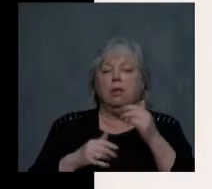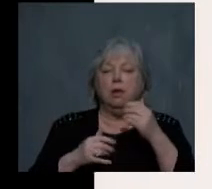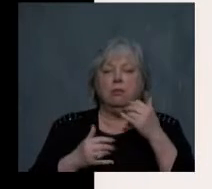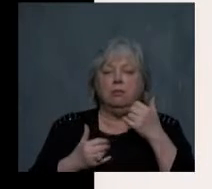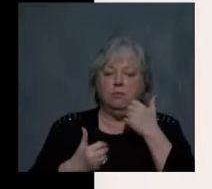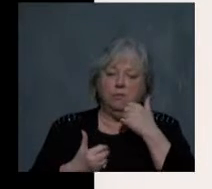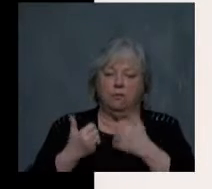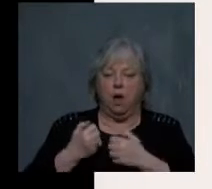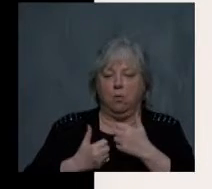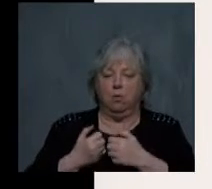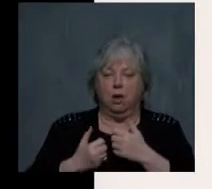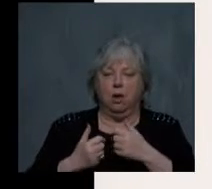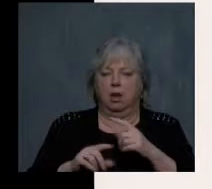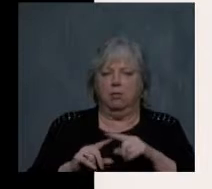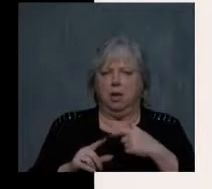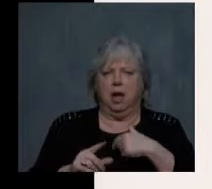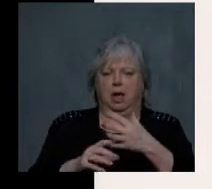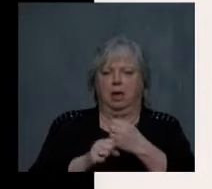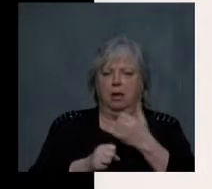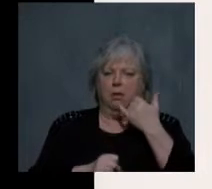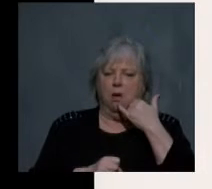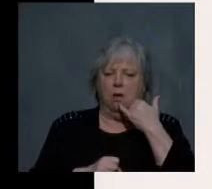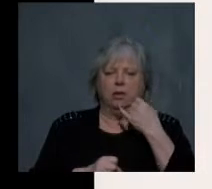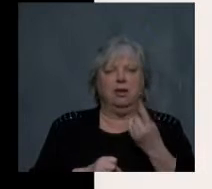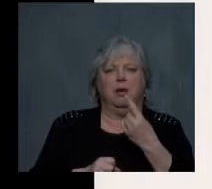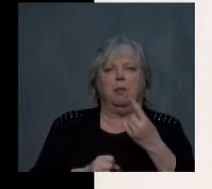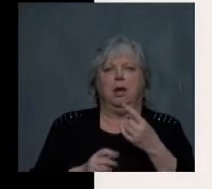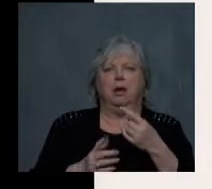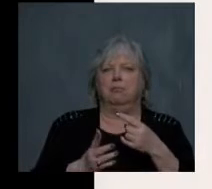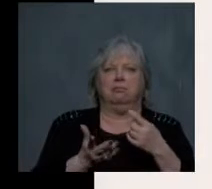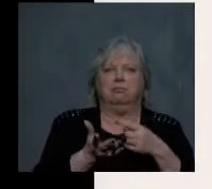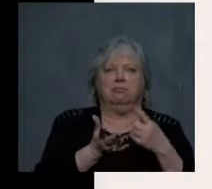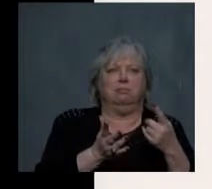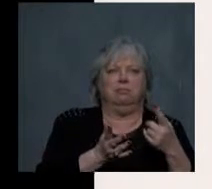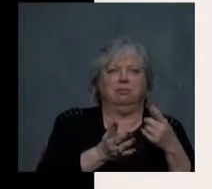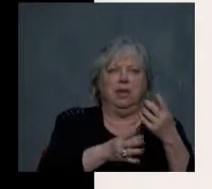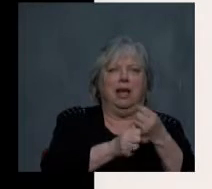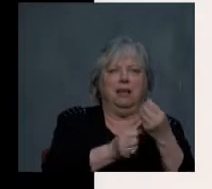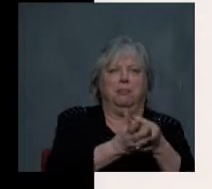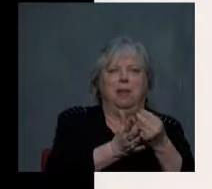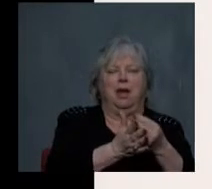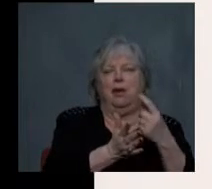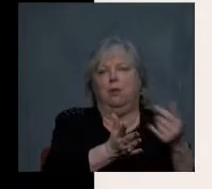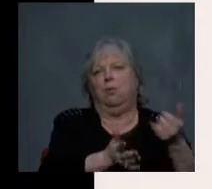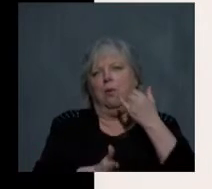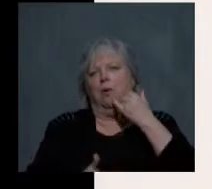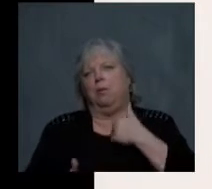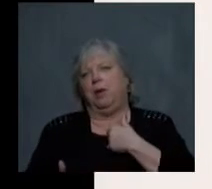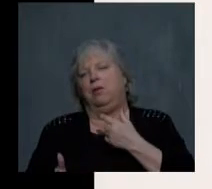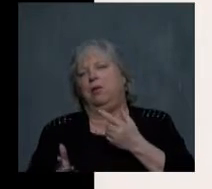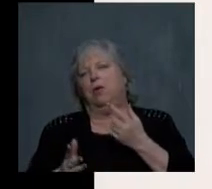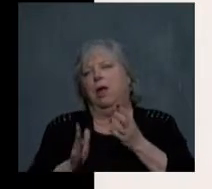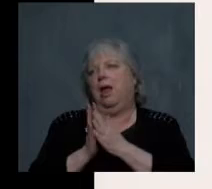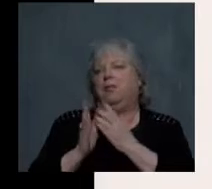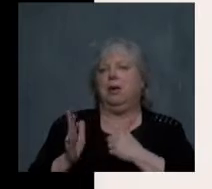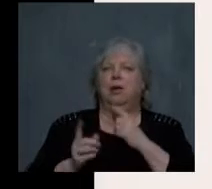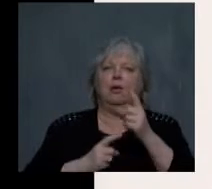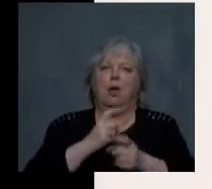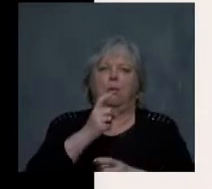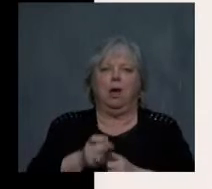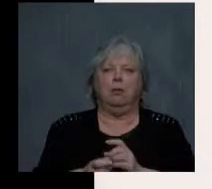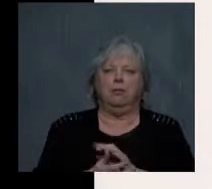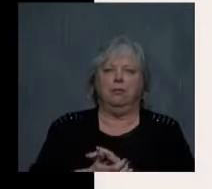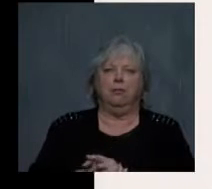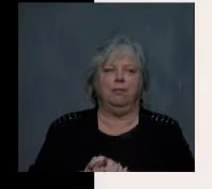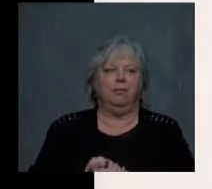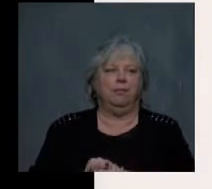but I get calls from numbers I don't know, and somebody's getting paid to call me and ask me to donate to something. You know, and I have the great line, I don't donate